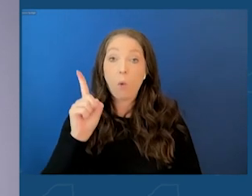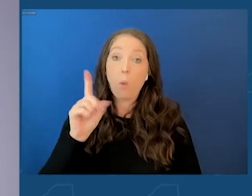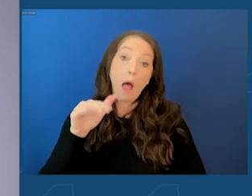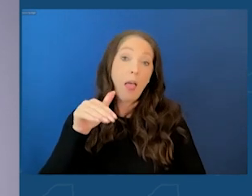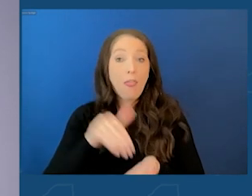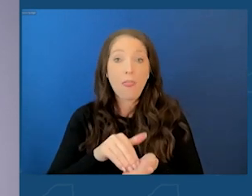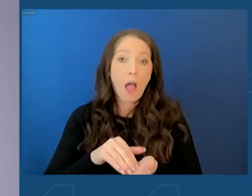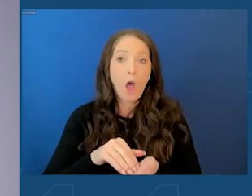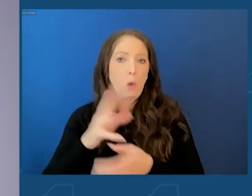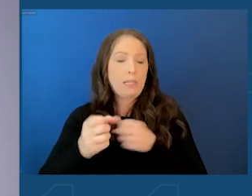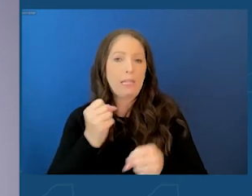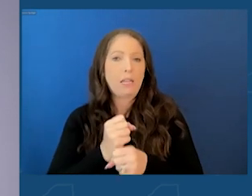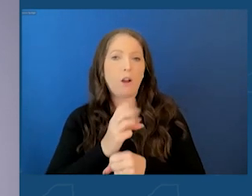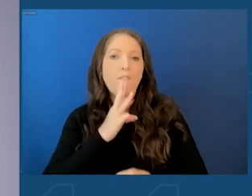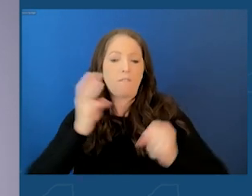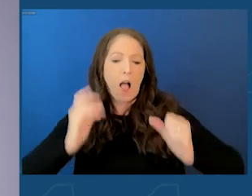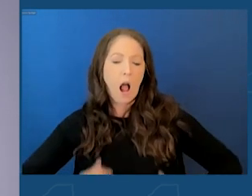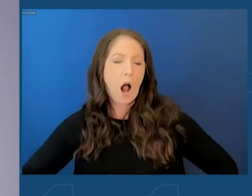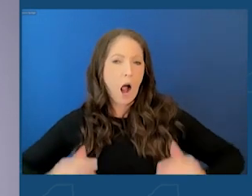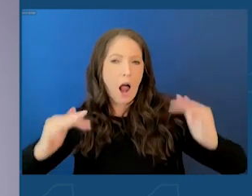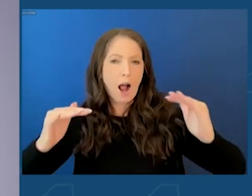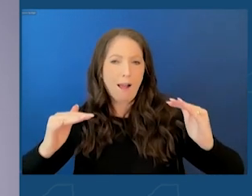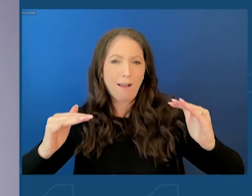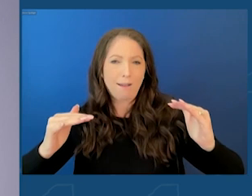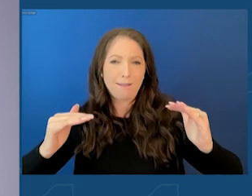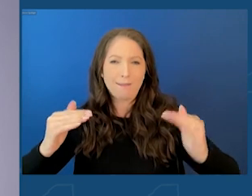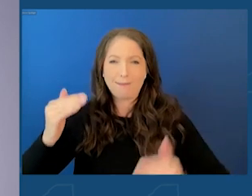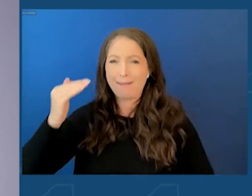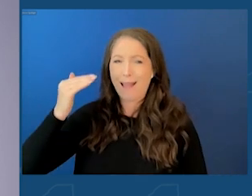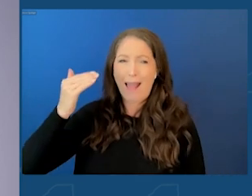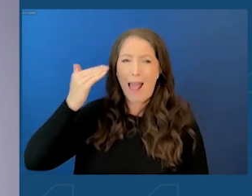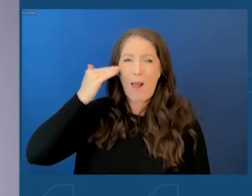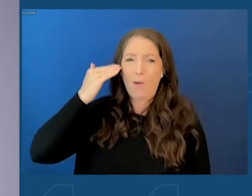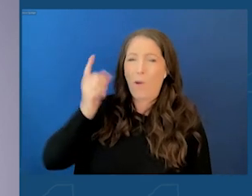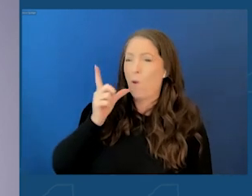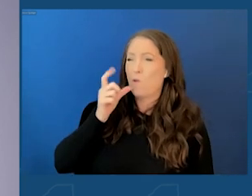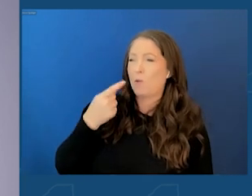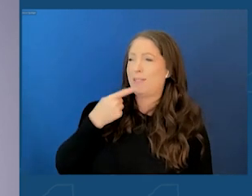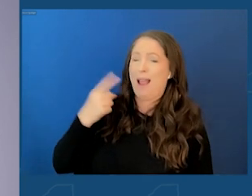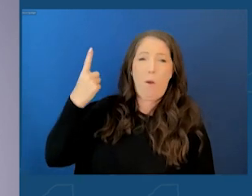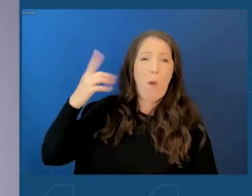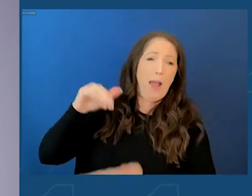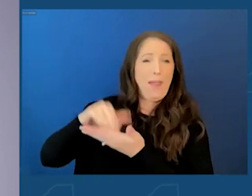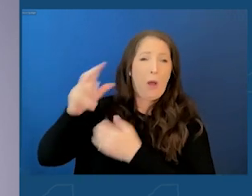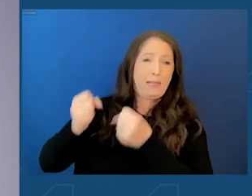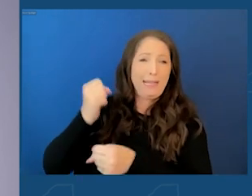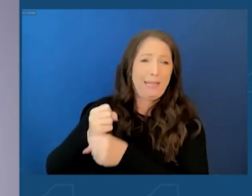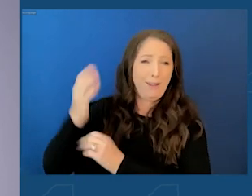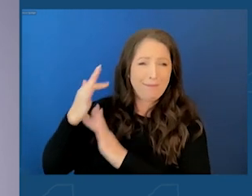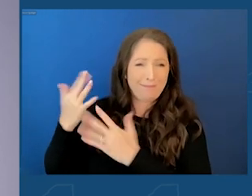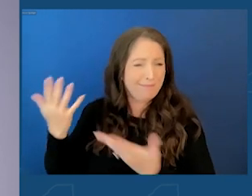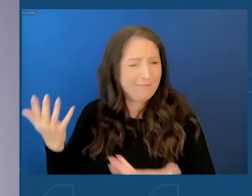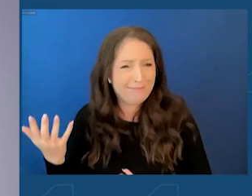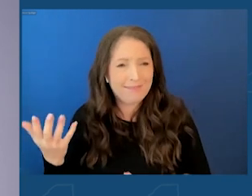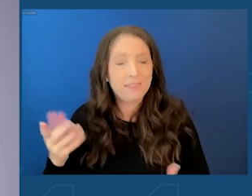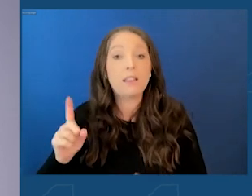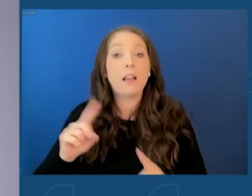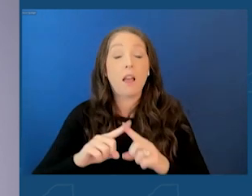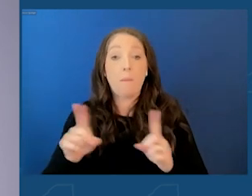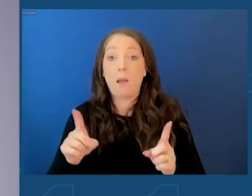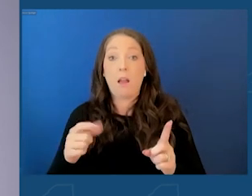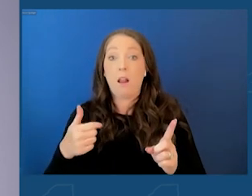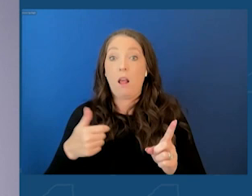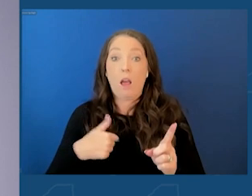flooding event. Now, I'm not sure who knew back then. We're keeping track 1,000 years ago, but that's what they tell me. But that I was going with